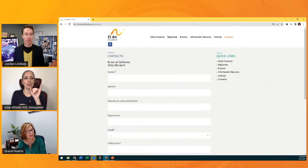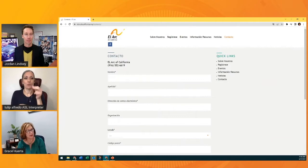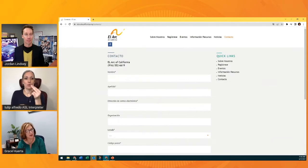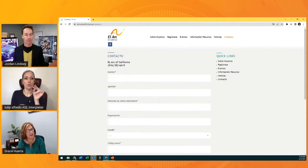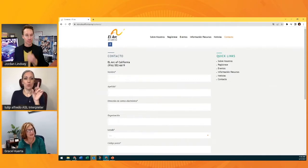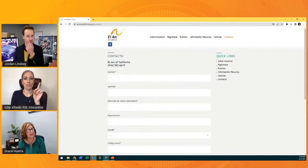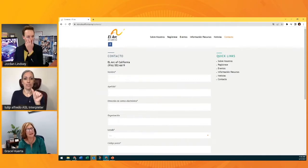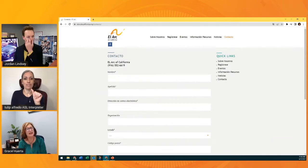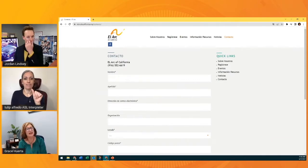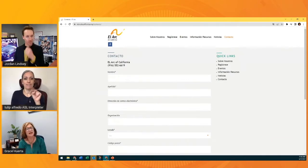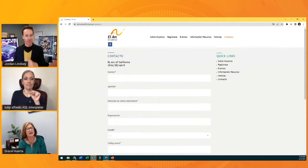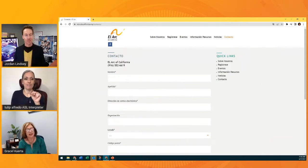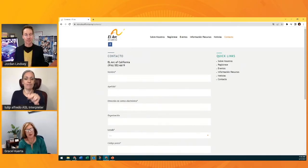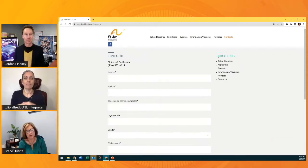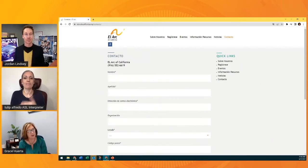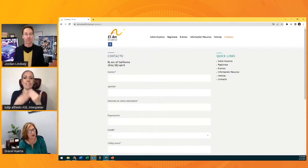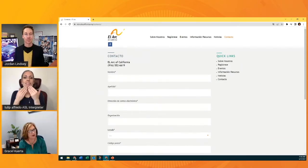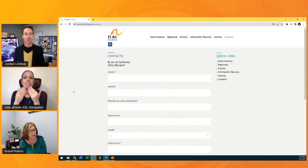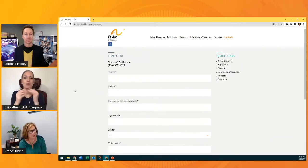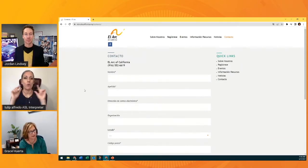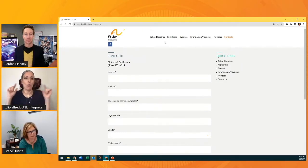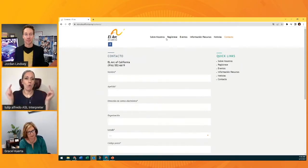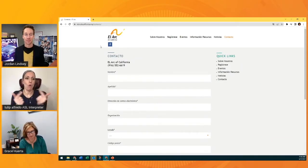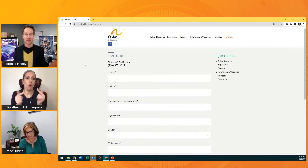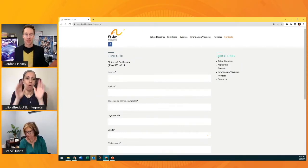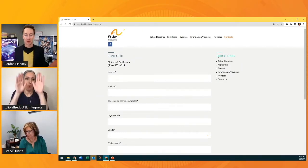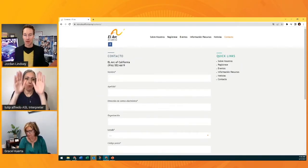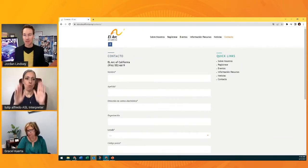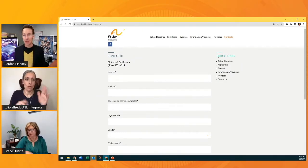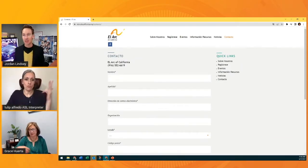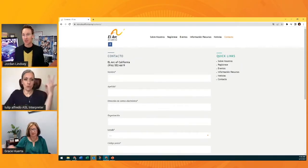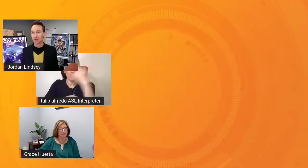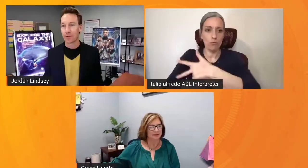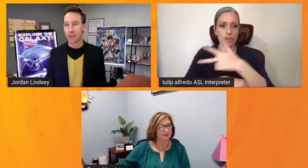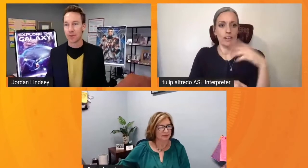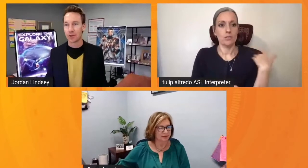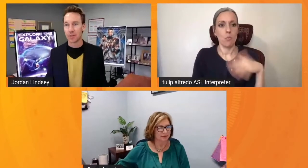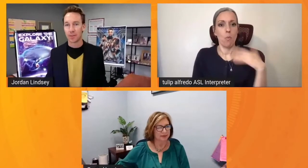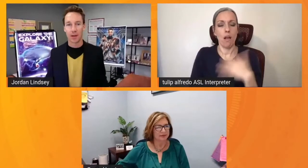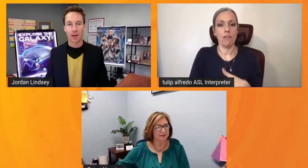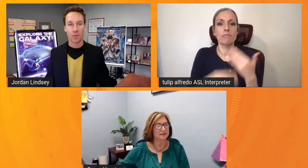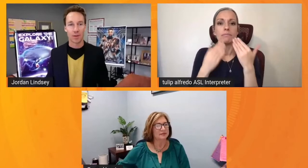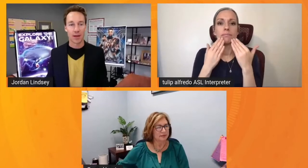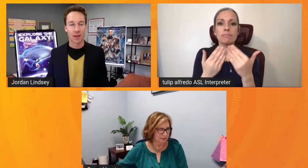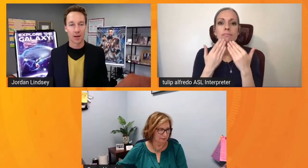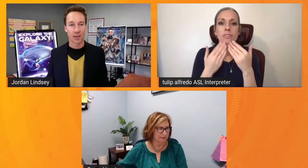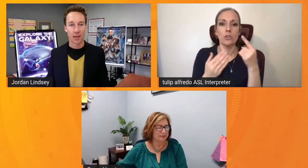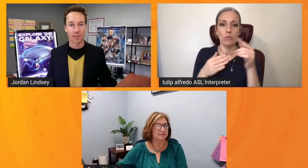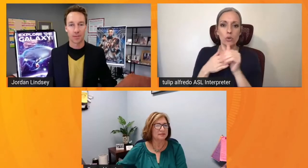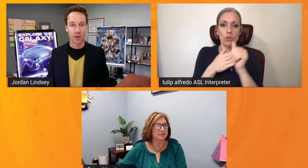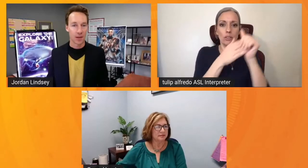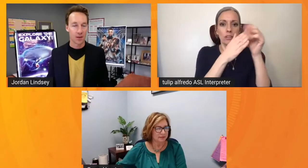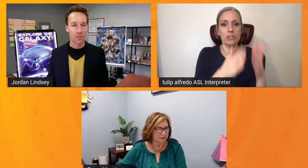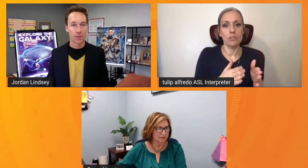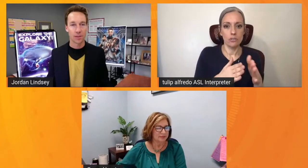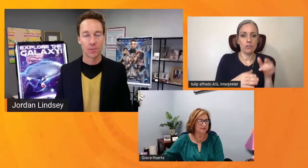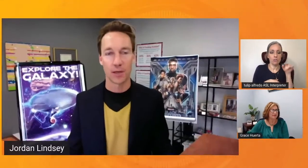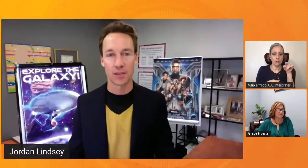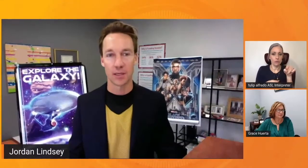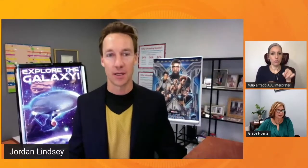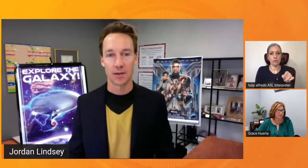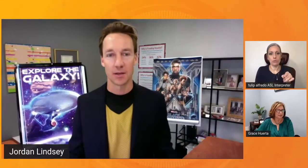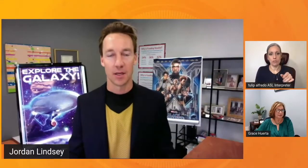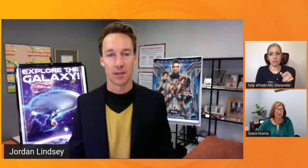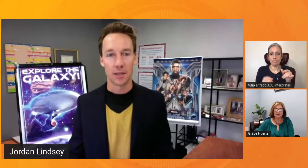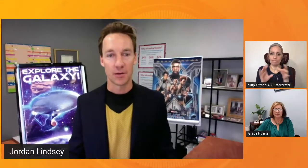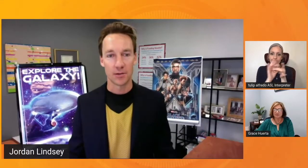on timing-wise. Thank you all. Incredible conference. Grace, thank you for your leadership with El Arcta California and really bringing